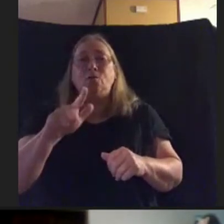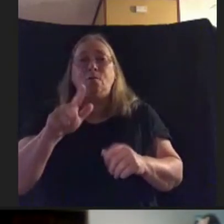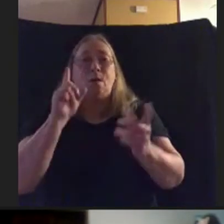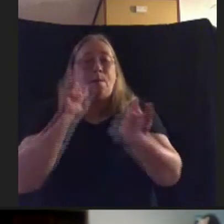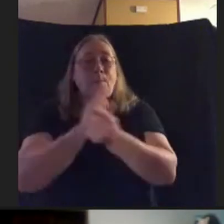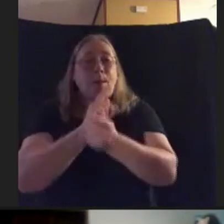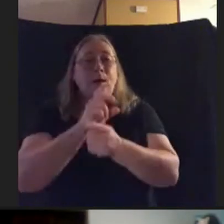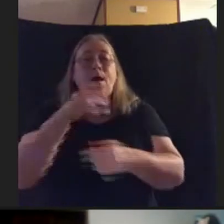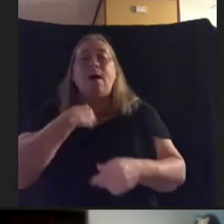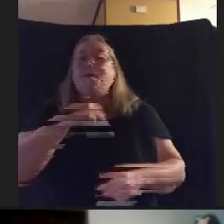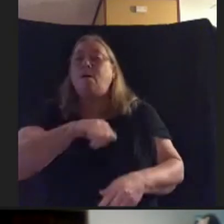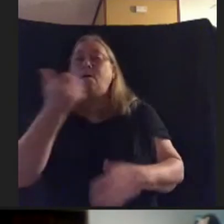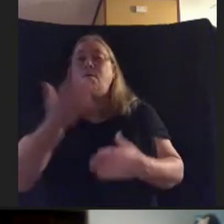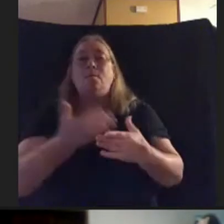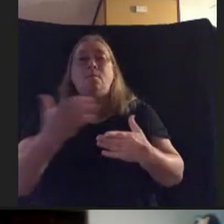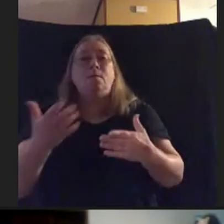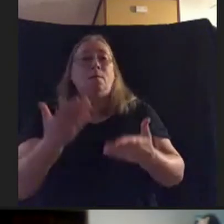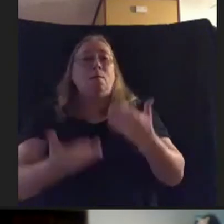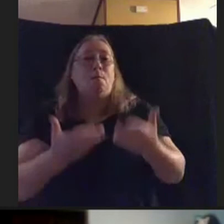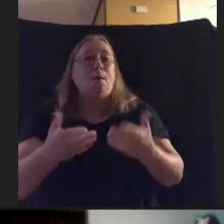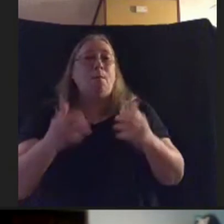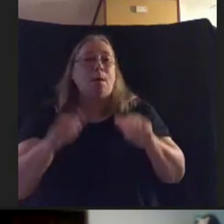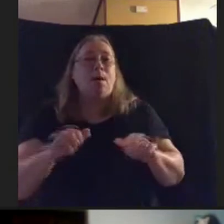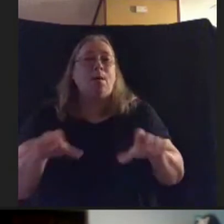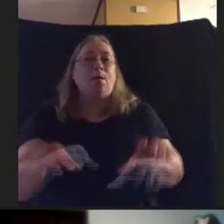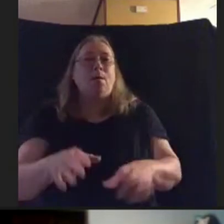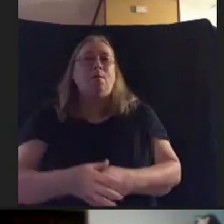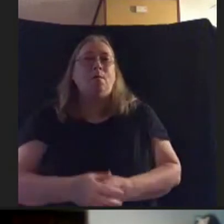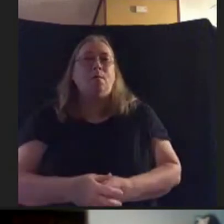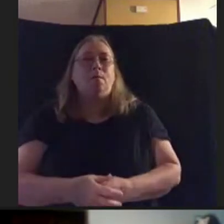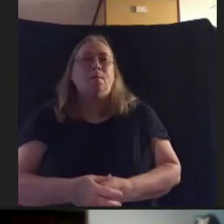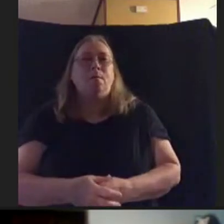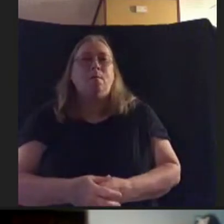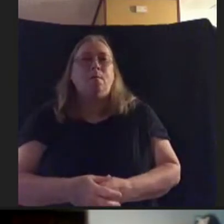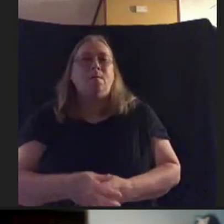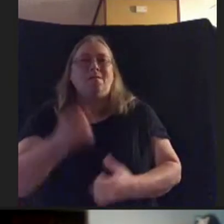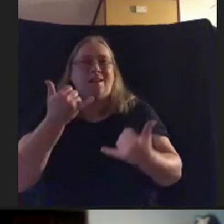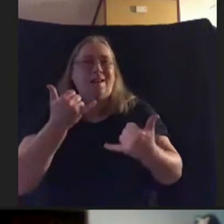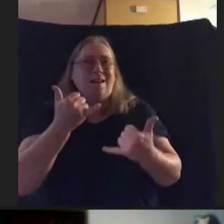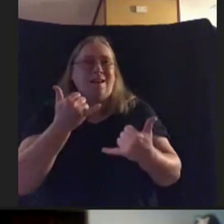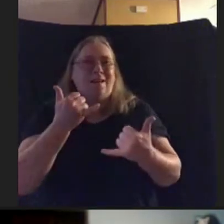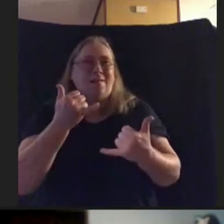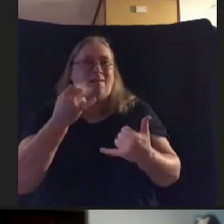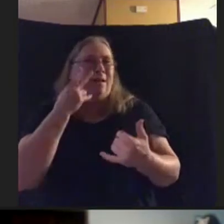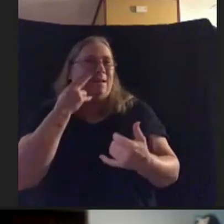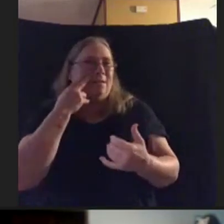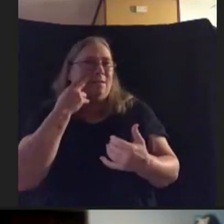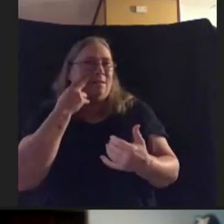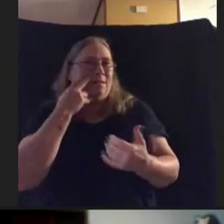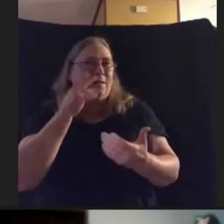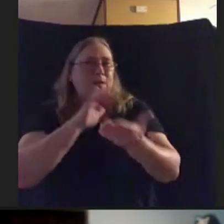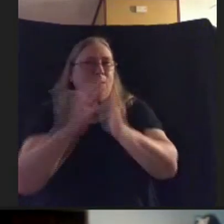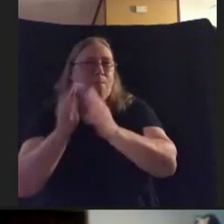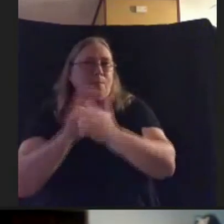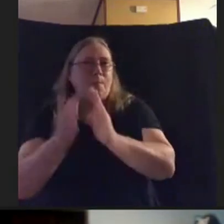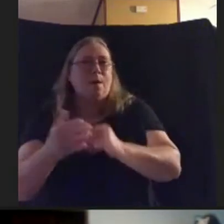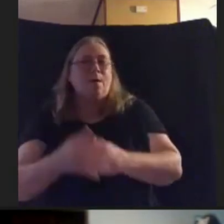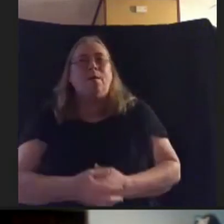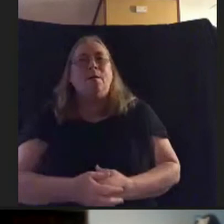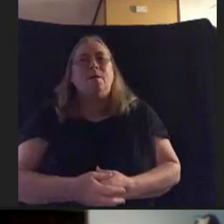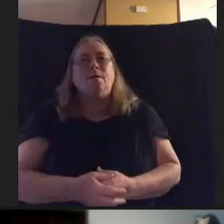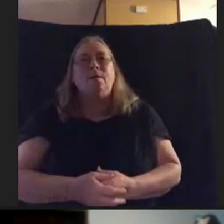measures you may want to do. So they're weighing those out, and it's a lot more complicated than a normal business, though, right? So